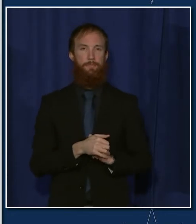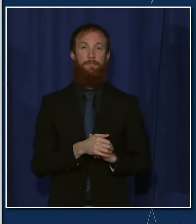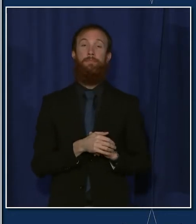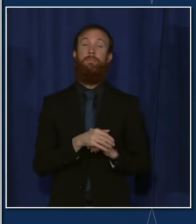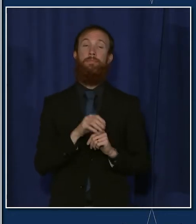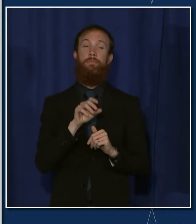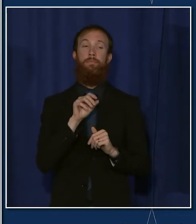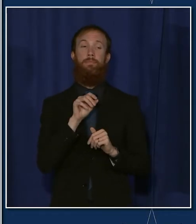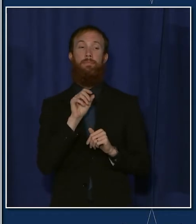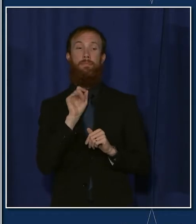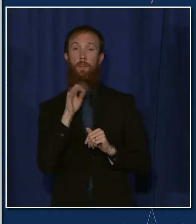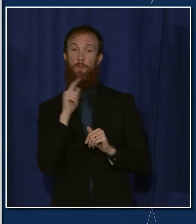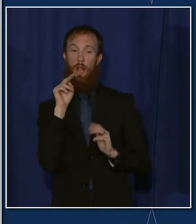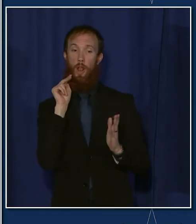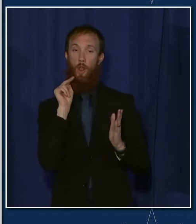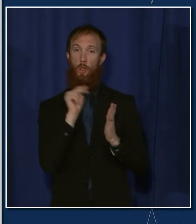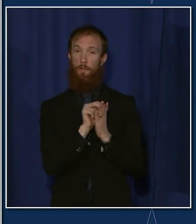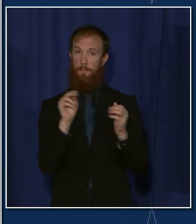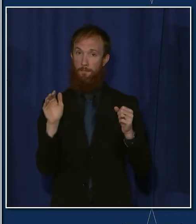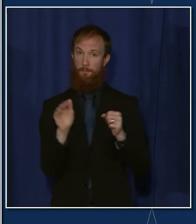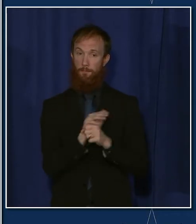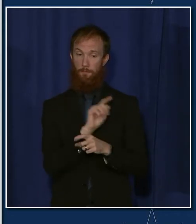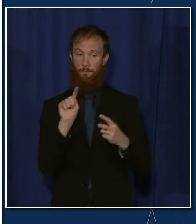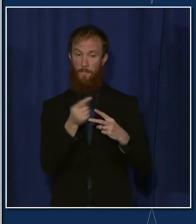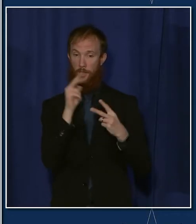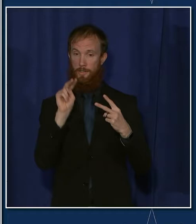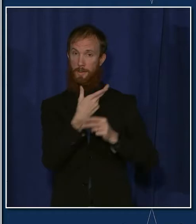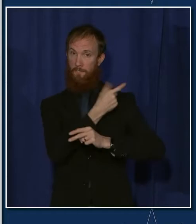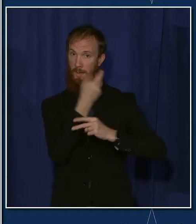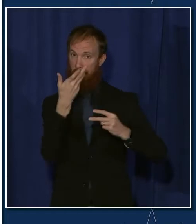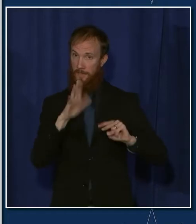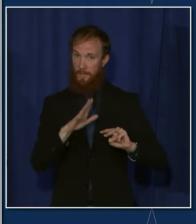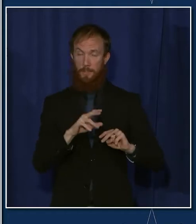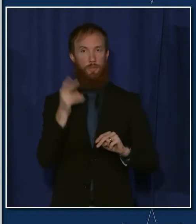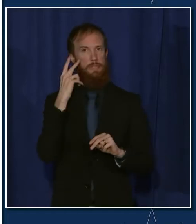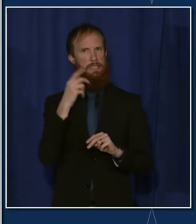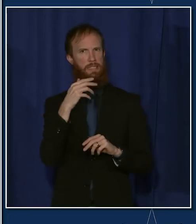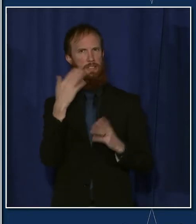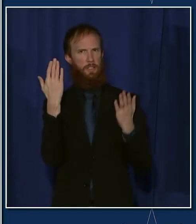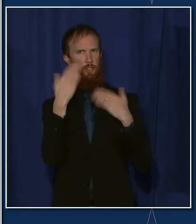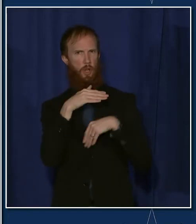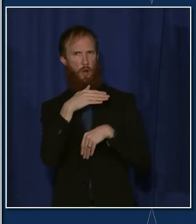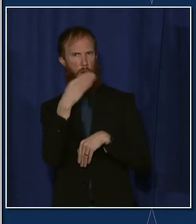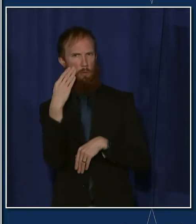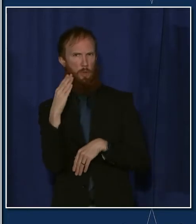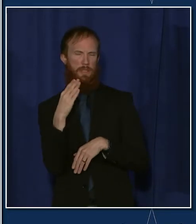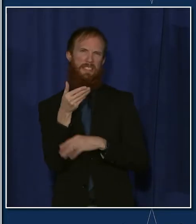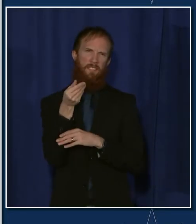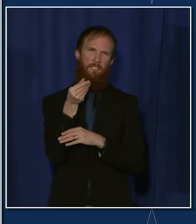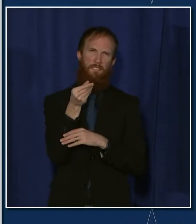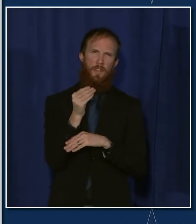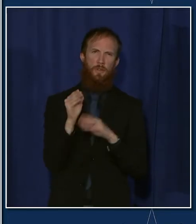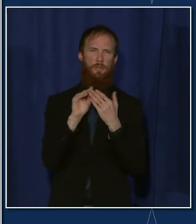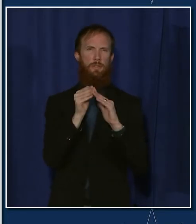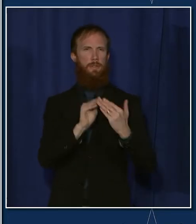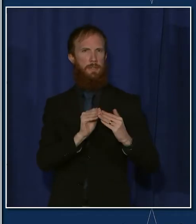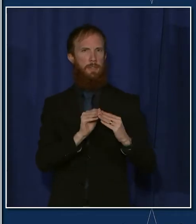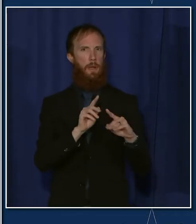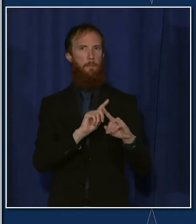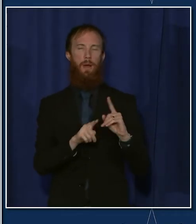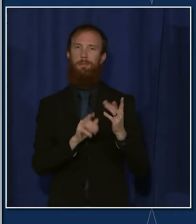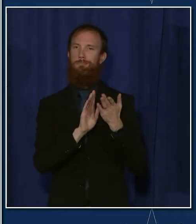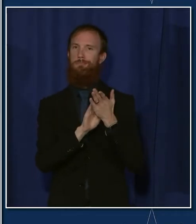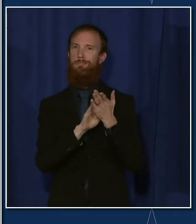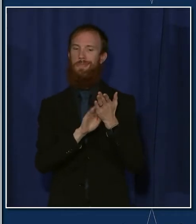the completed vaccine series, the darkest blue, you can see there's still not that many communities, but especially really big shout out